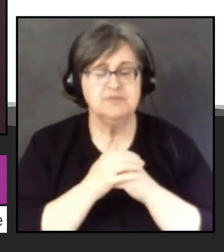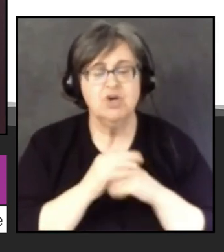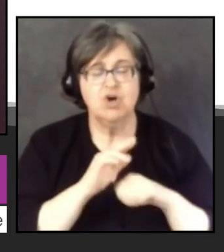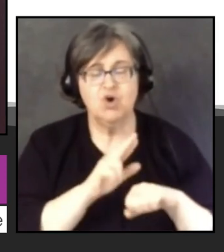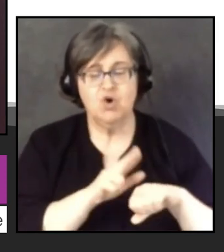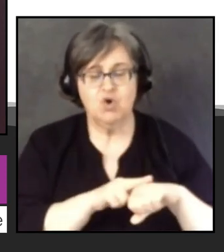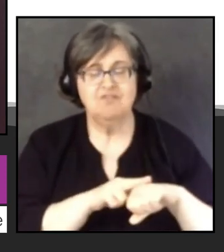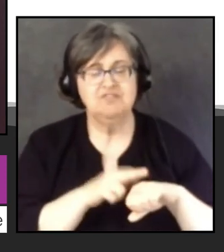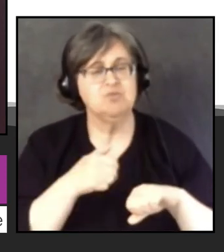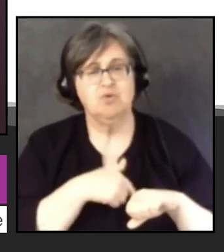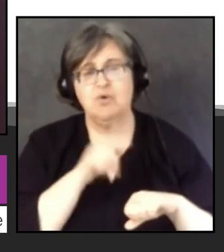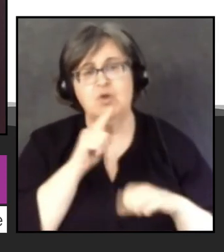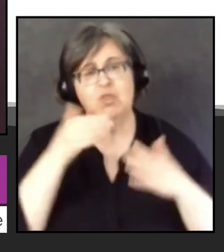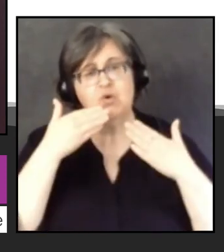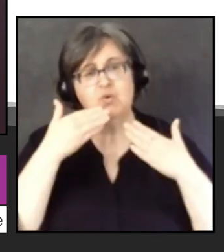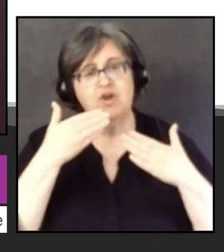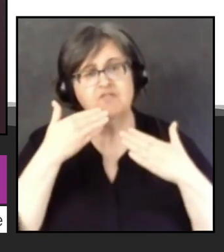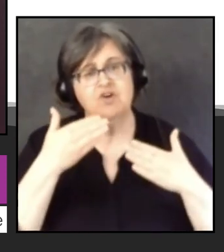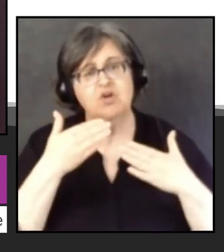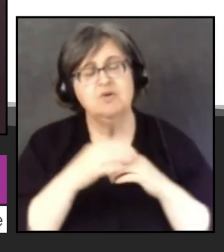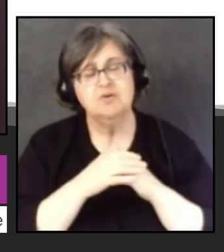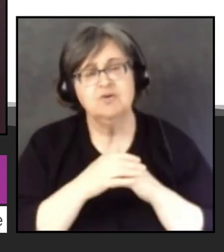course, we're incredibly grateful for the